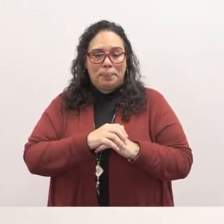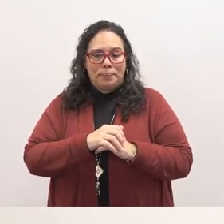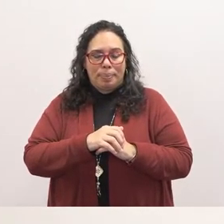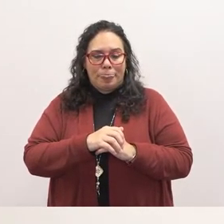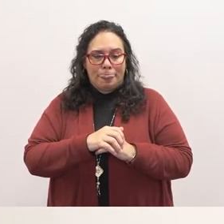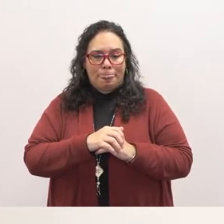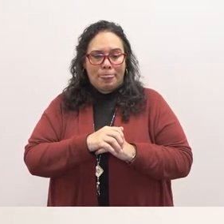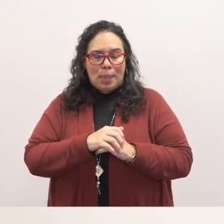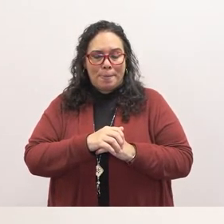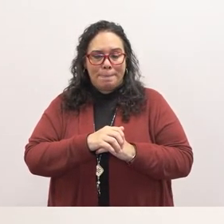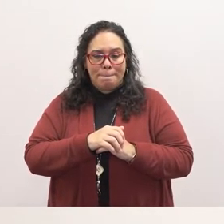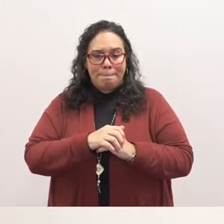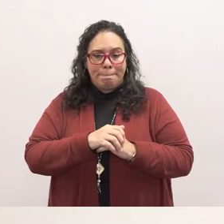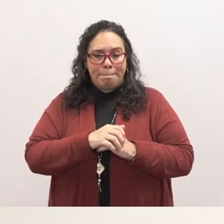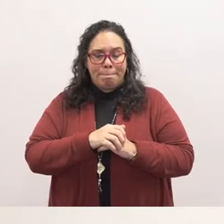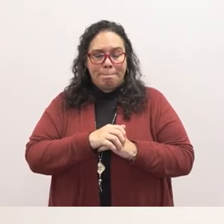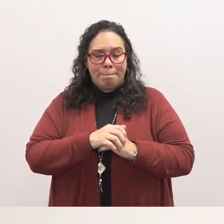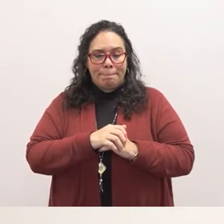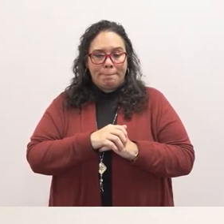School District. Move